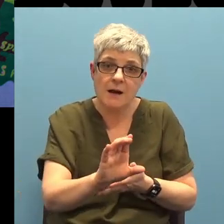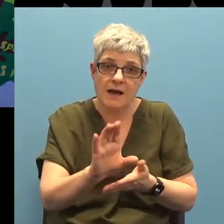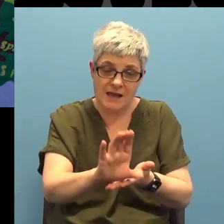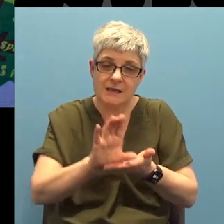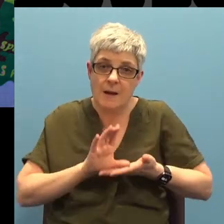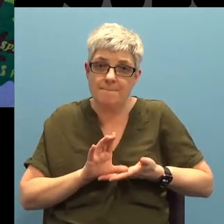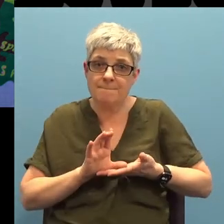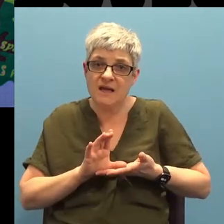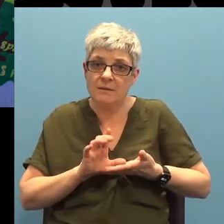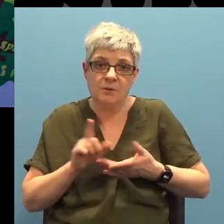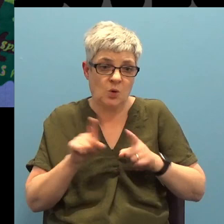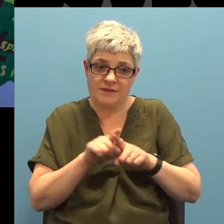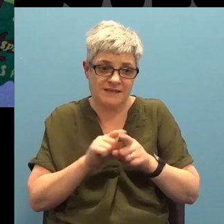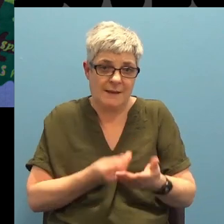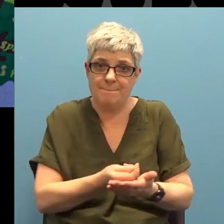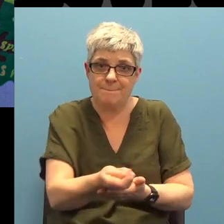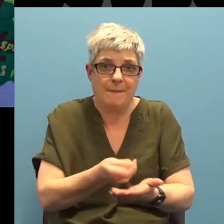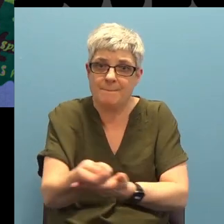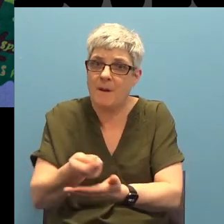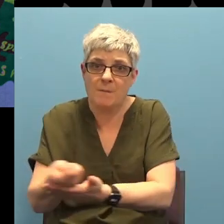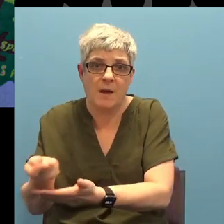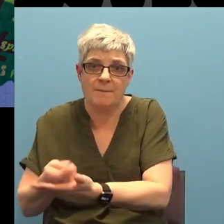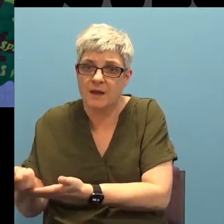same expenditures.